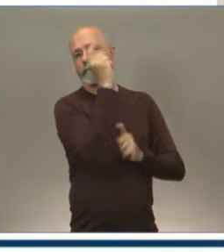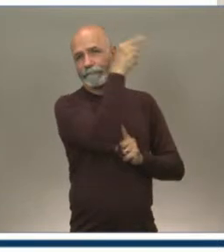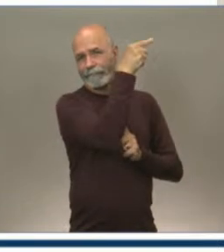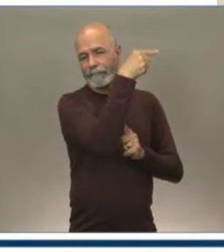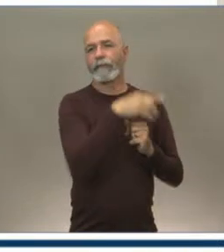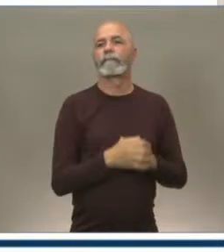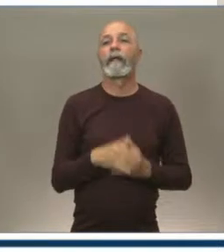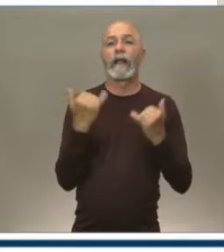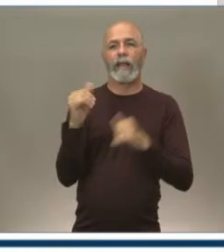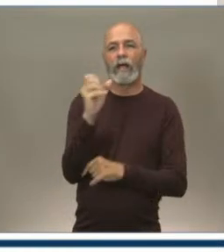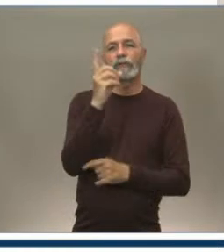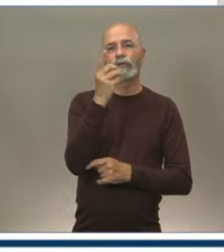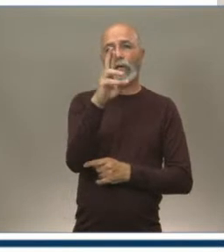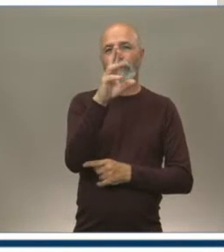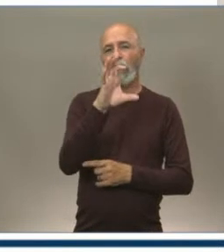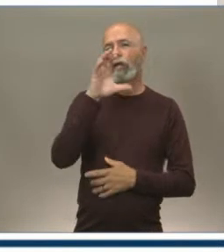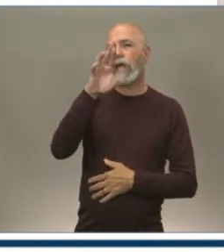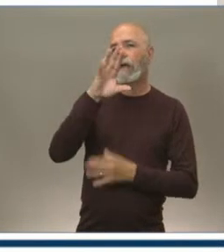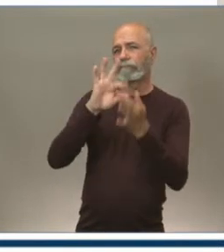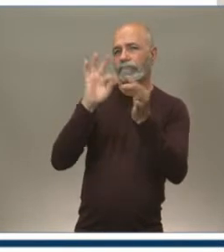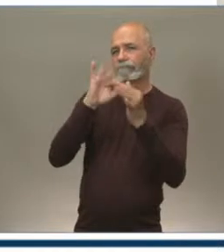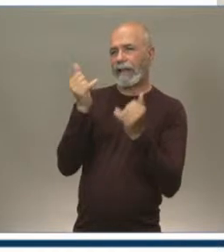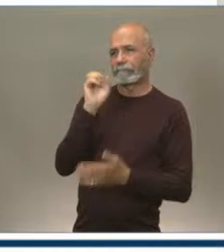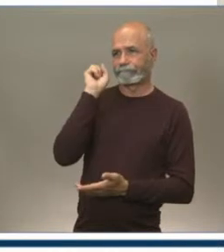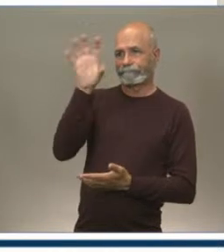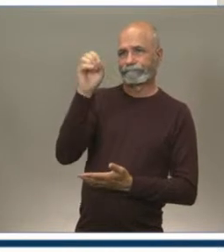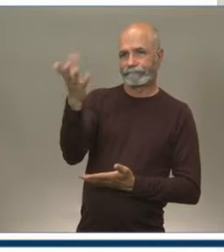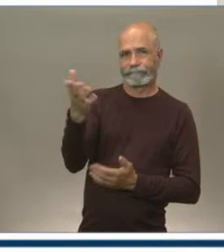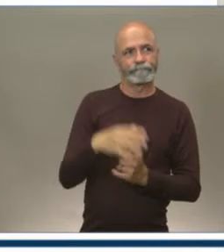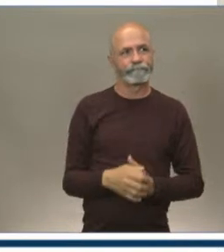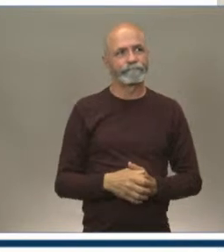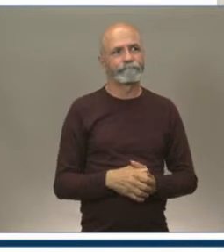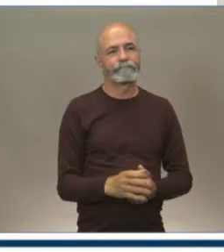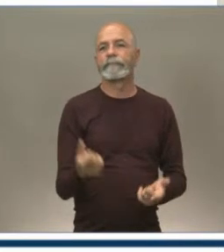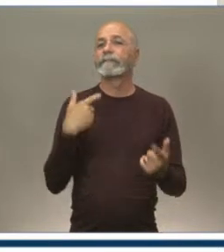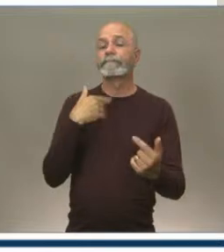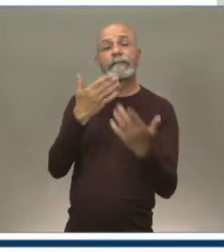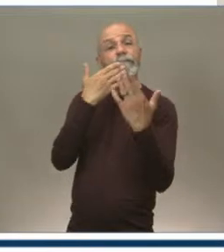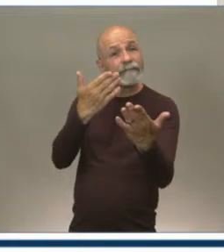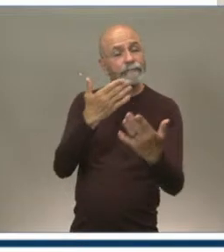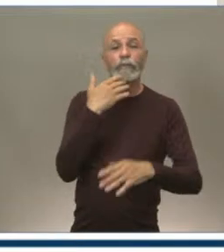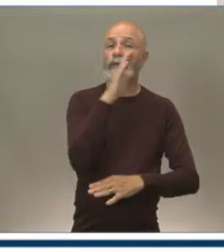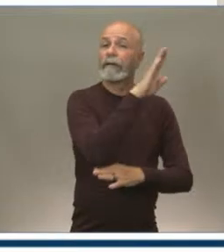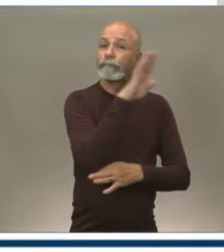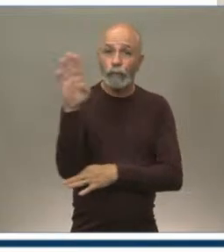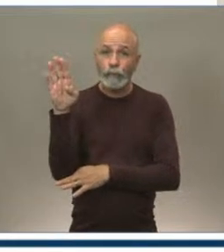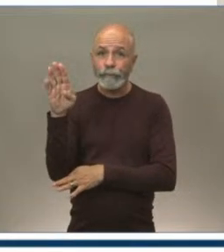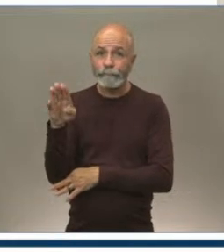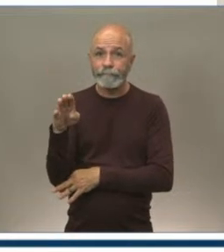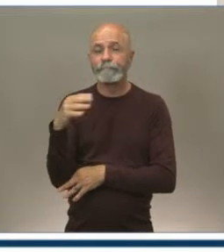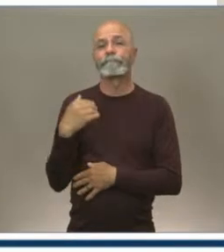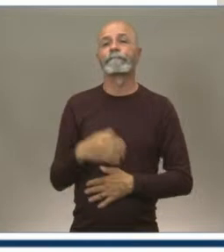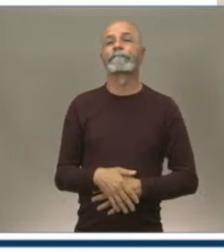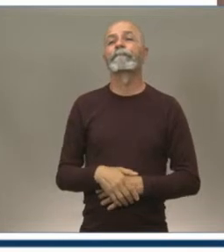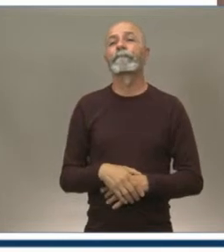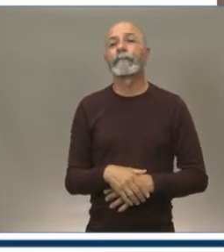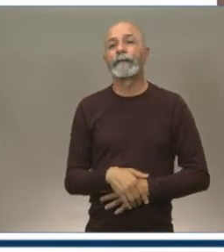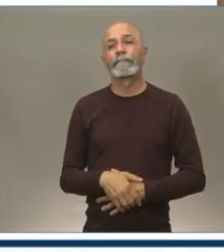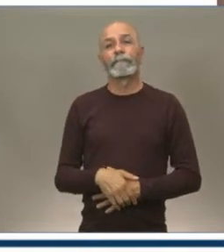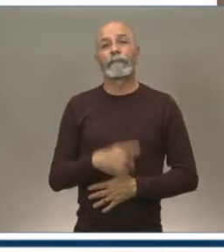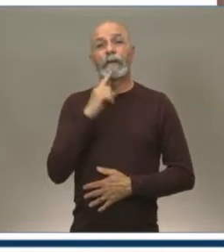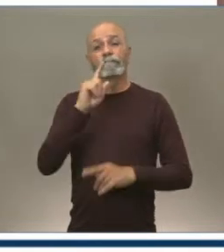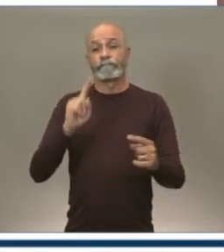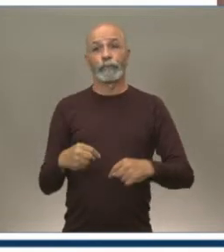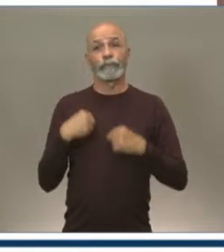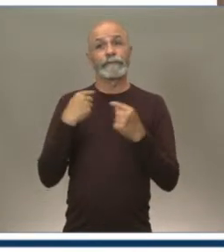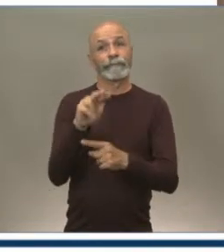Thank you, Premier. Good afternoon, ladies and gentlemen. So over the past several weeks, the Nova Scotia Health teams